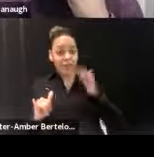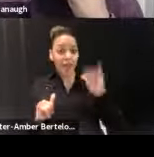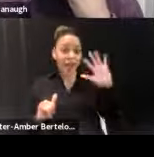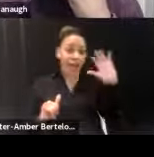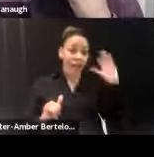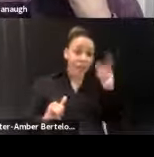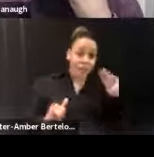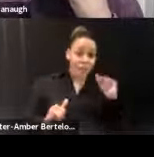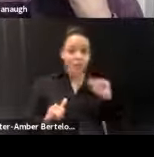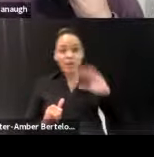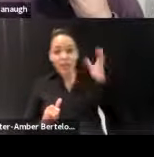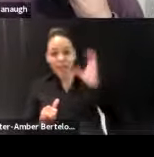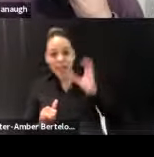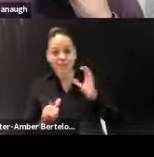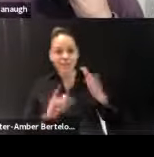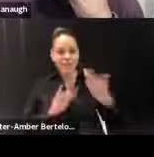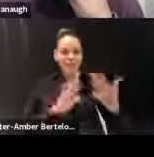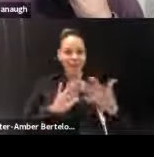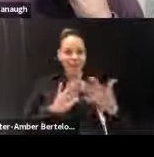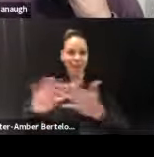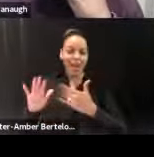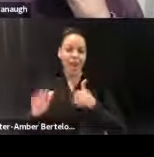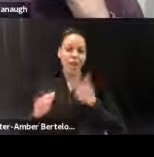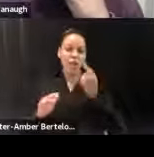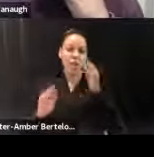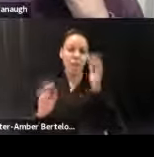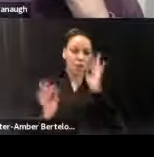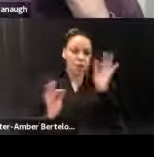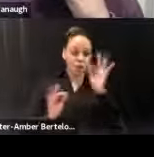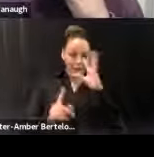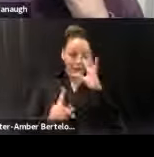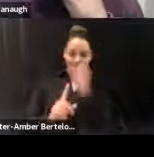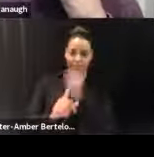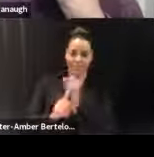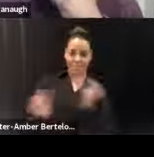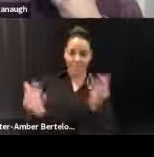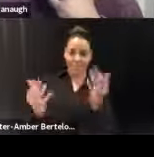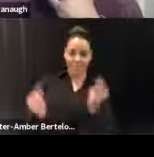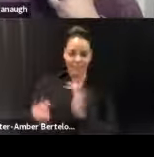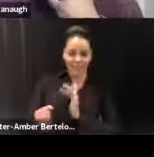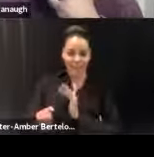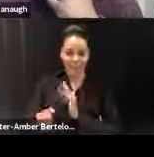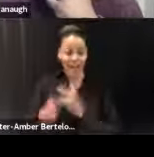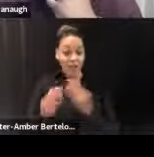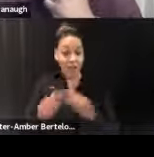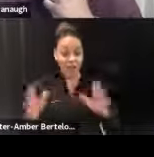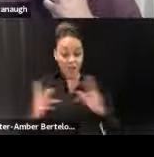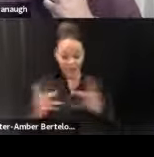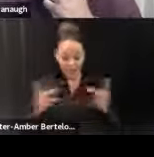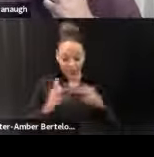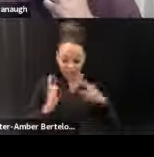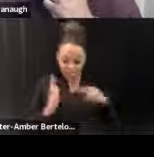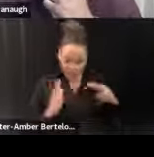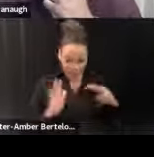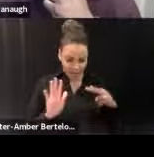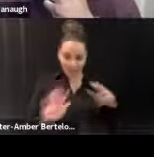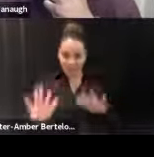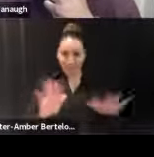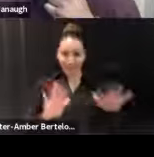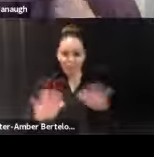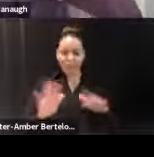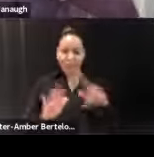Candace. I actually was a little distracted. I was mesmerized. Mm-hmm. I lost my place in some of my